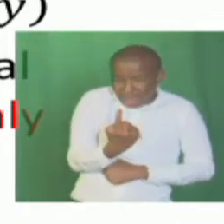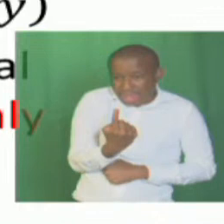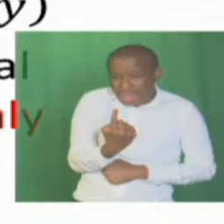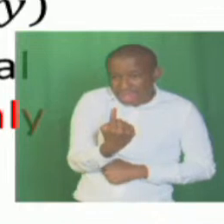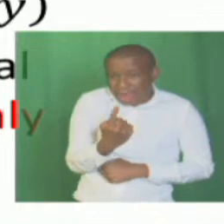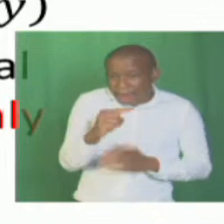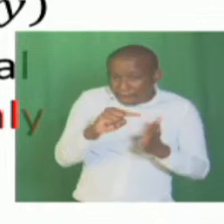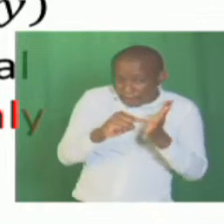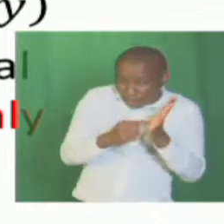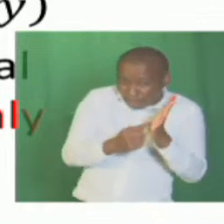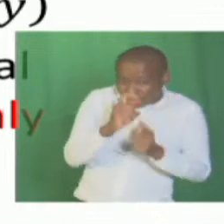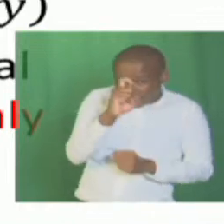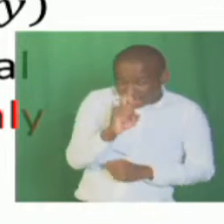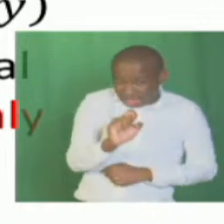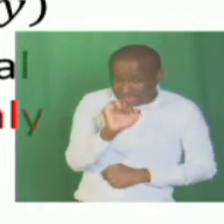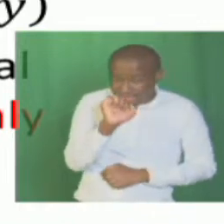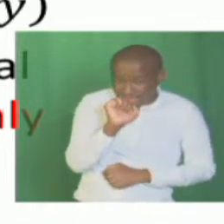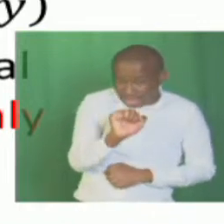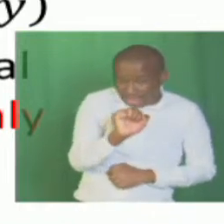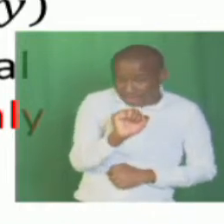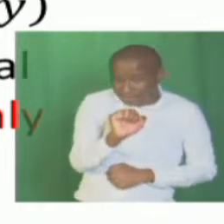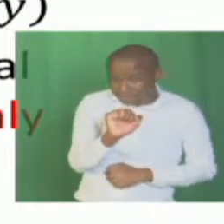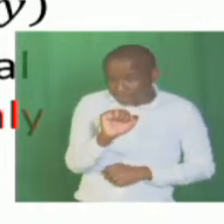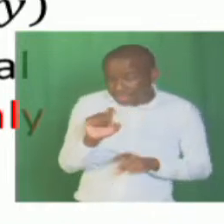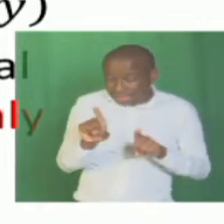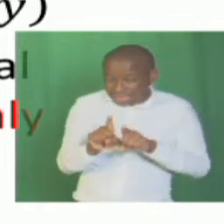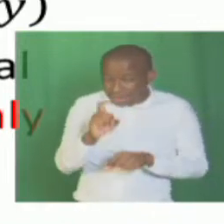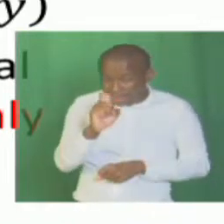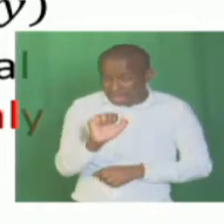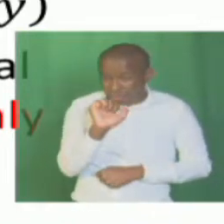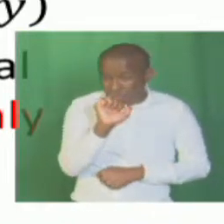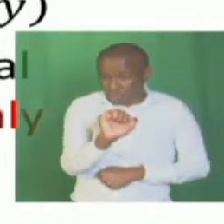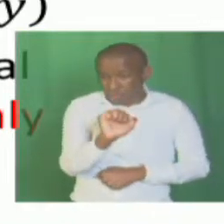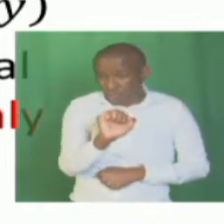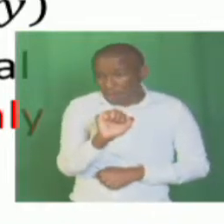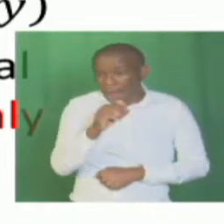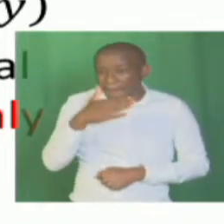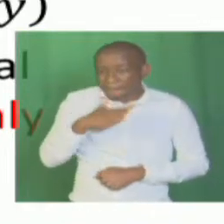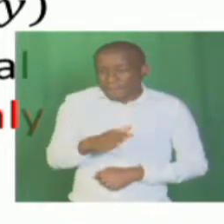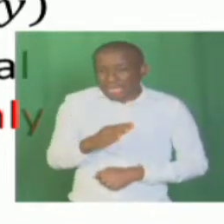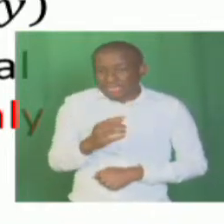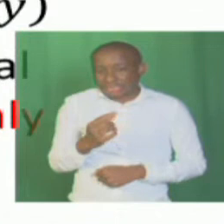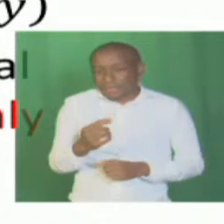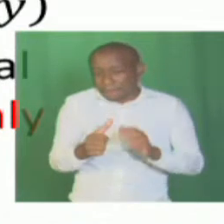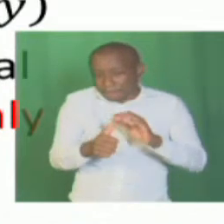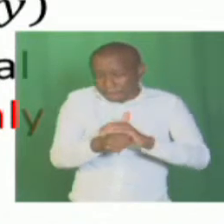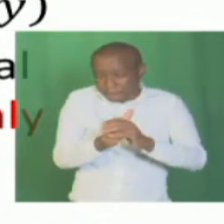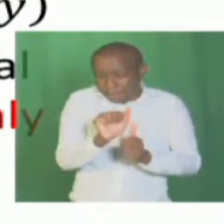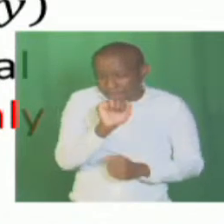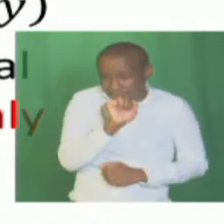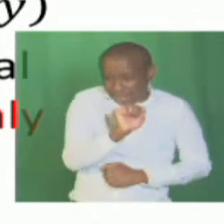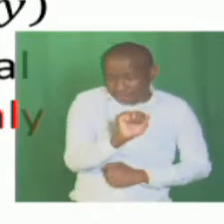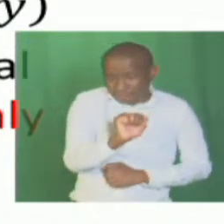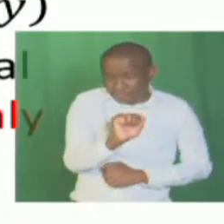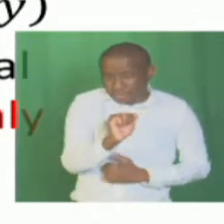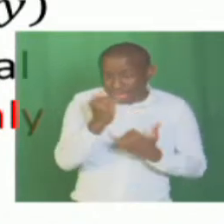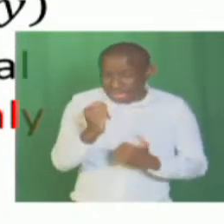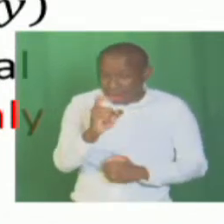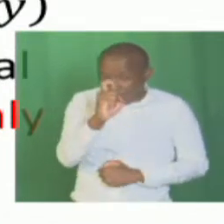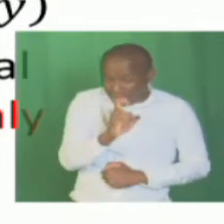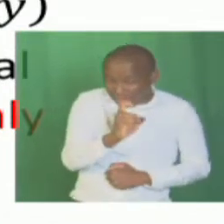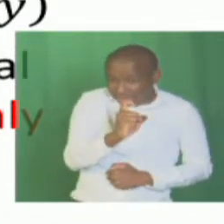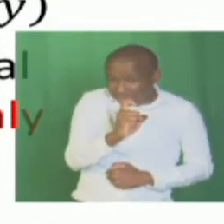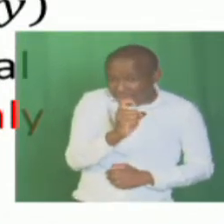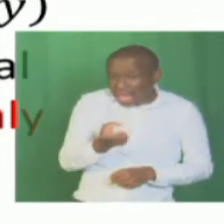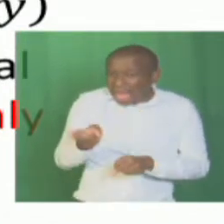points, the x value, the one on the left, here is our x value, it must be unique. So the moment you find the x value